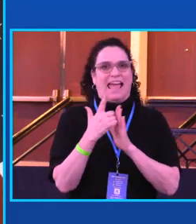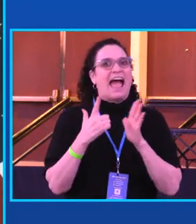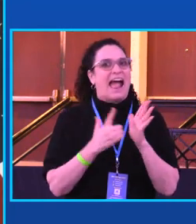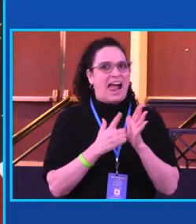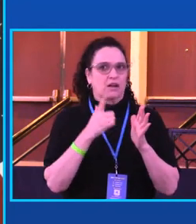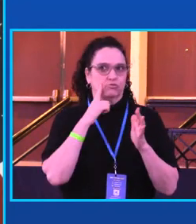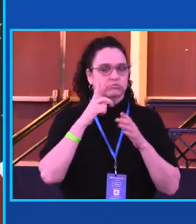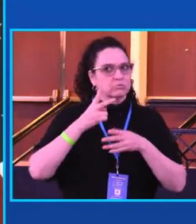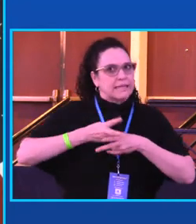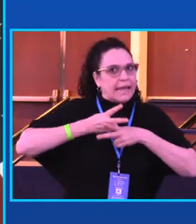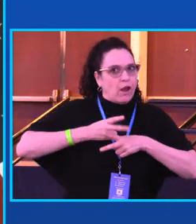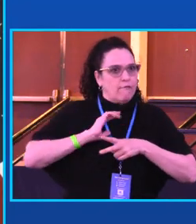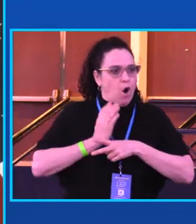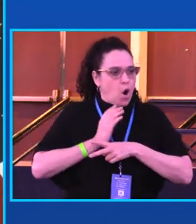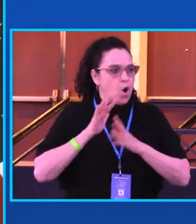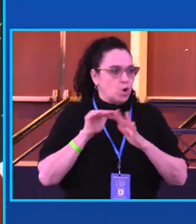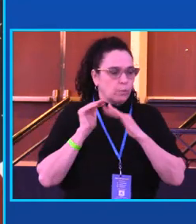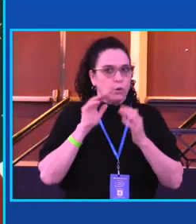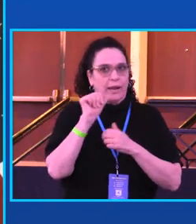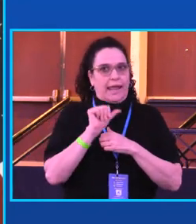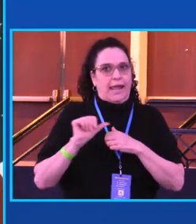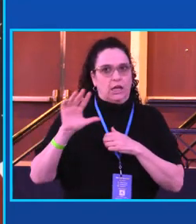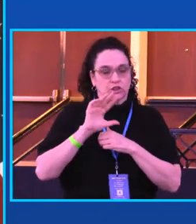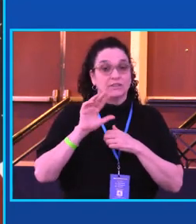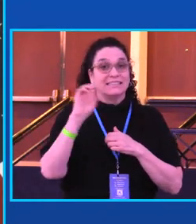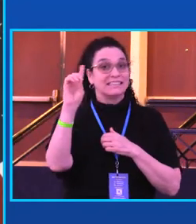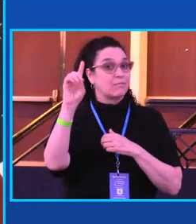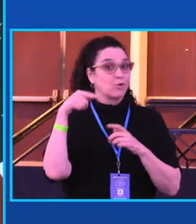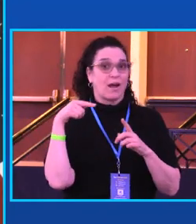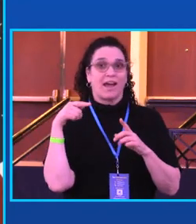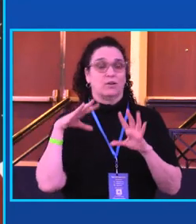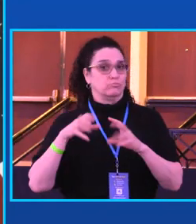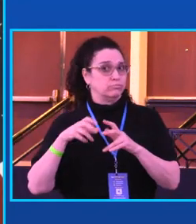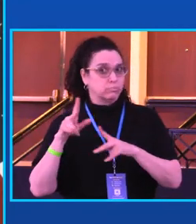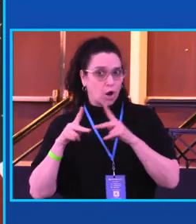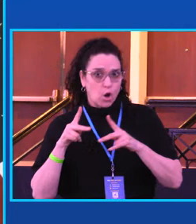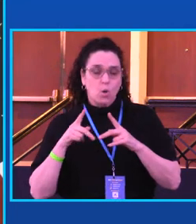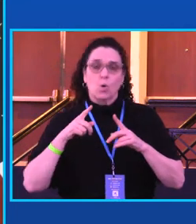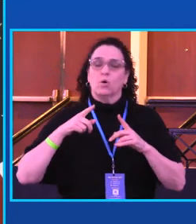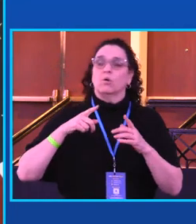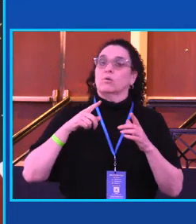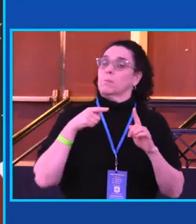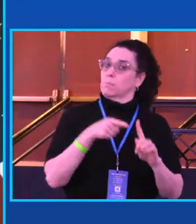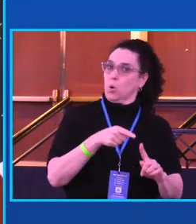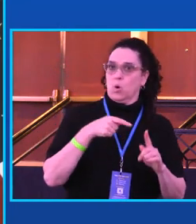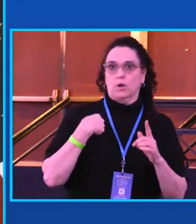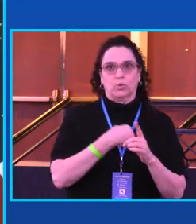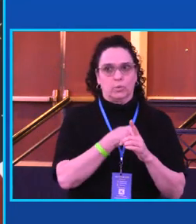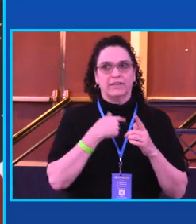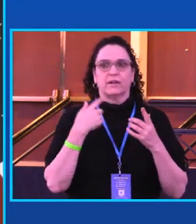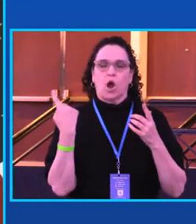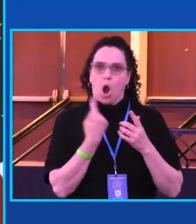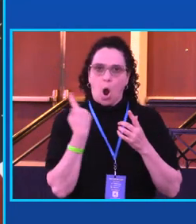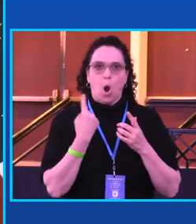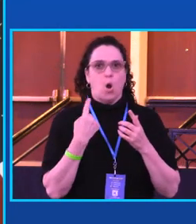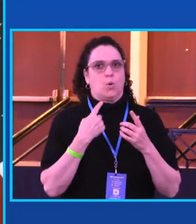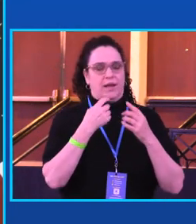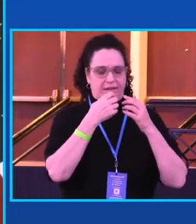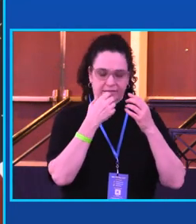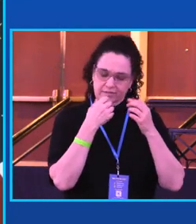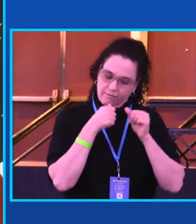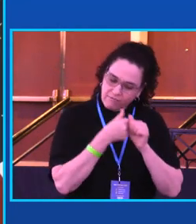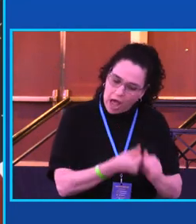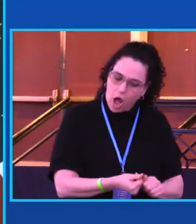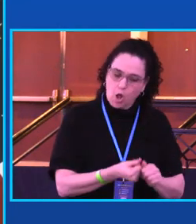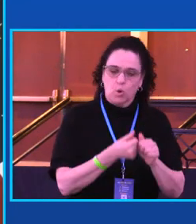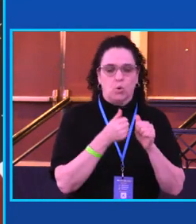This party, the Democratic Party, has always been about holding true to the core concept enshrined in our founding documents, that an injustice to one